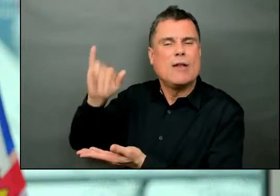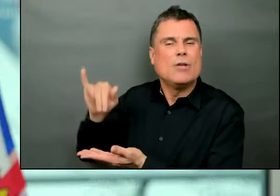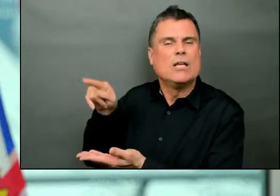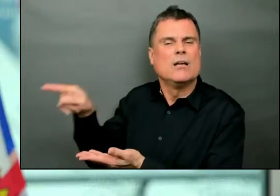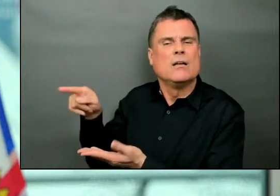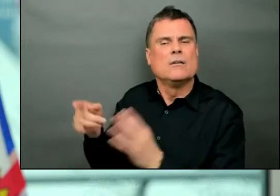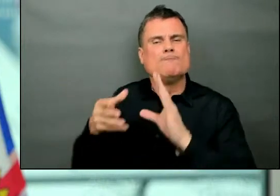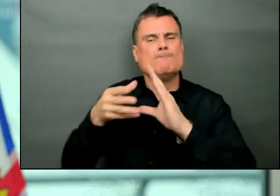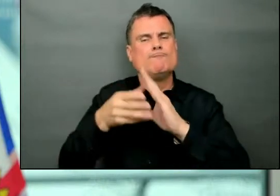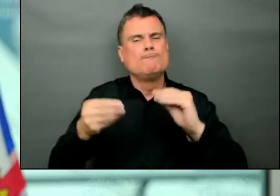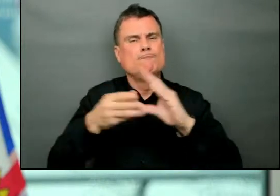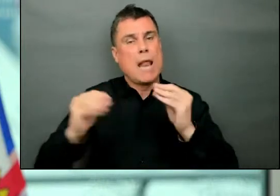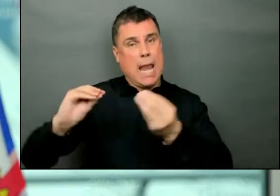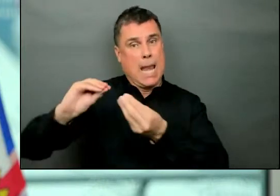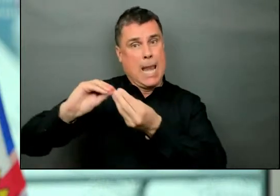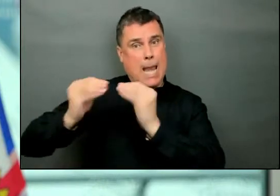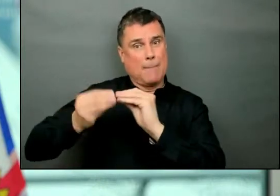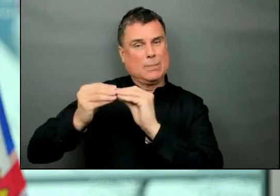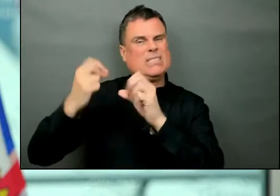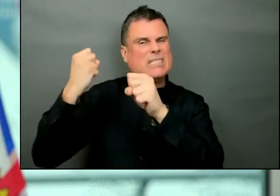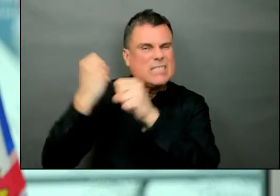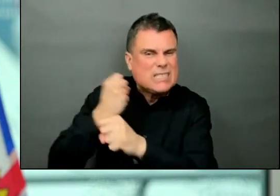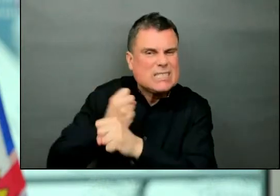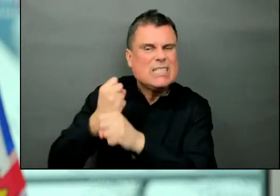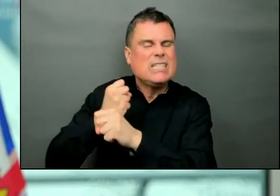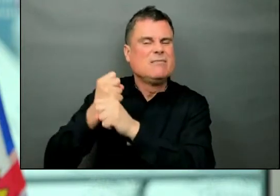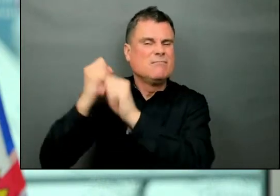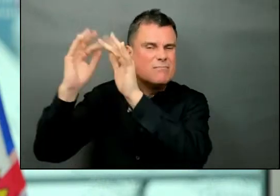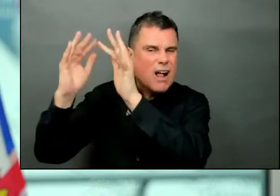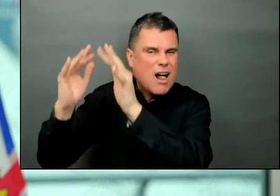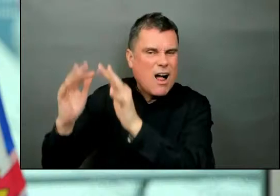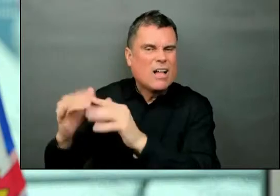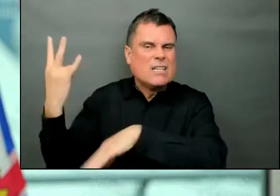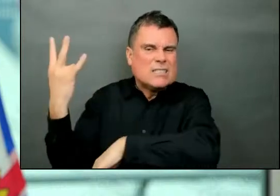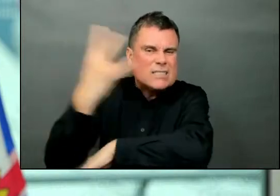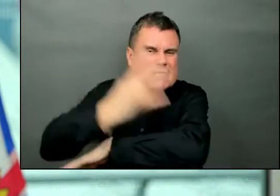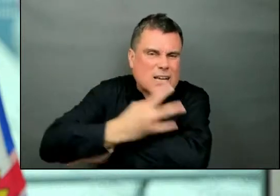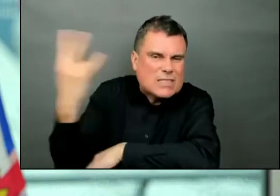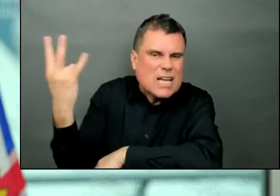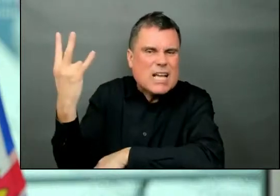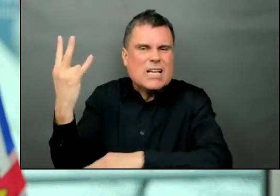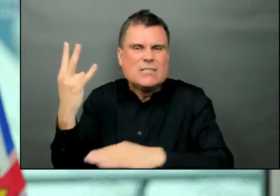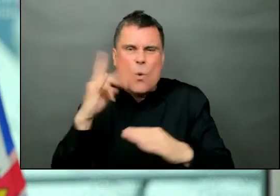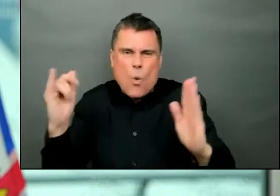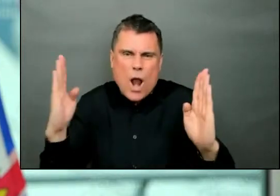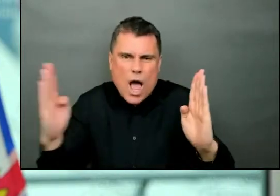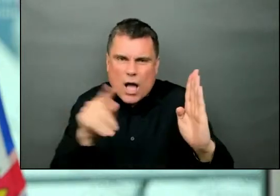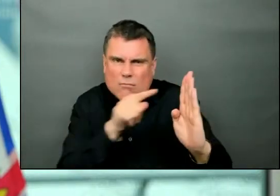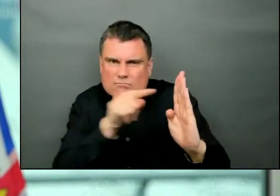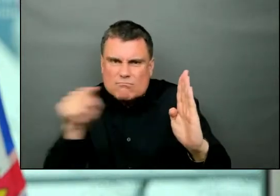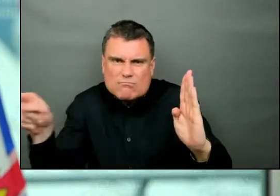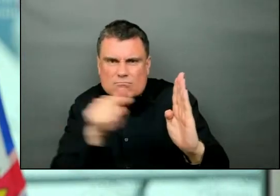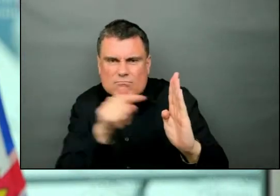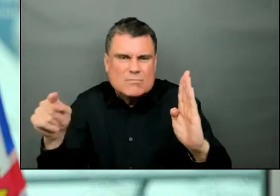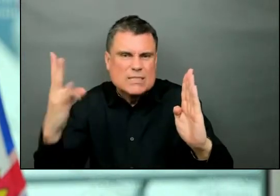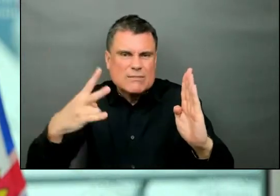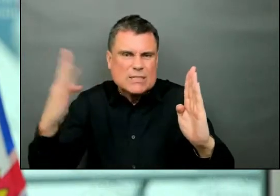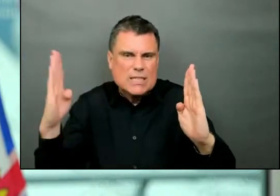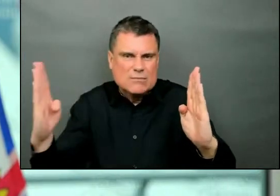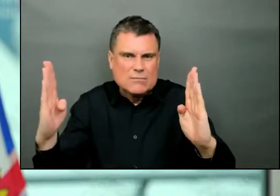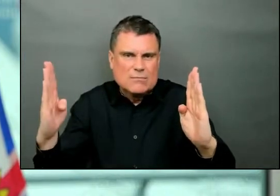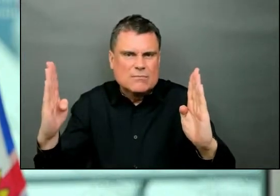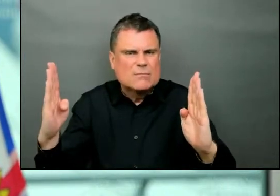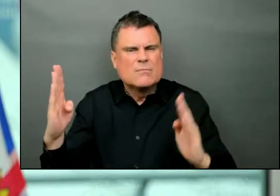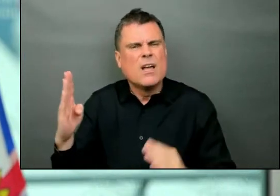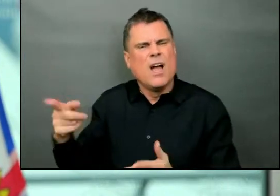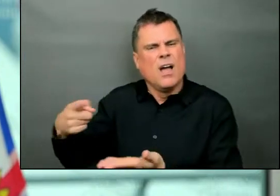was speaking with Dr. Richard Stanwyck earlier today, and he was saying that they are finding 1